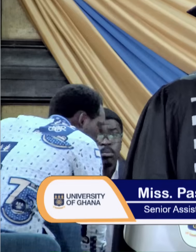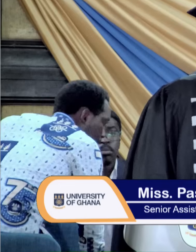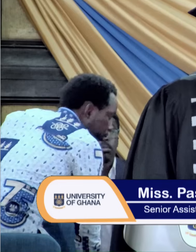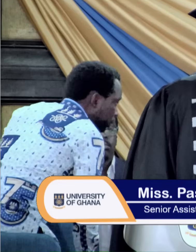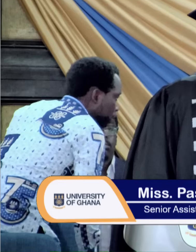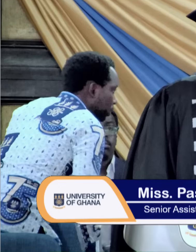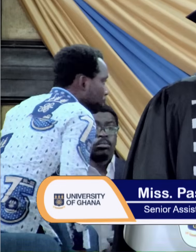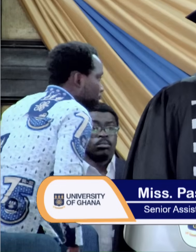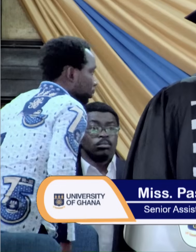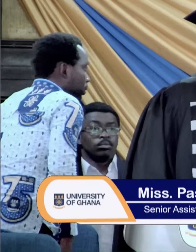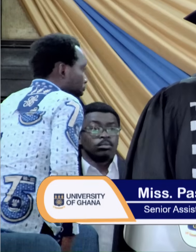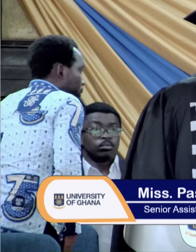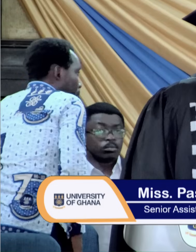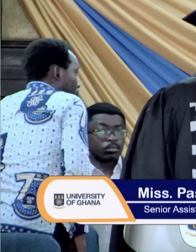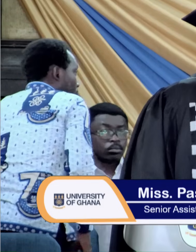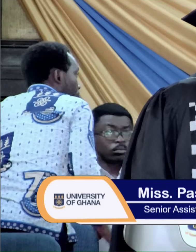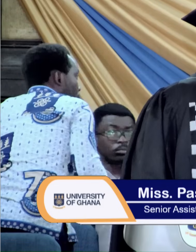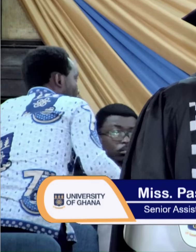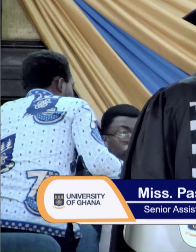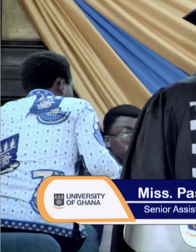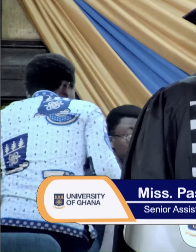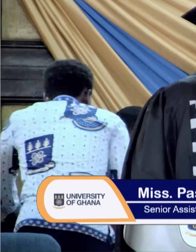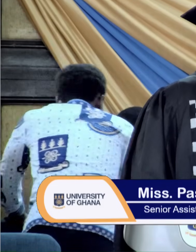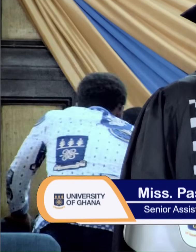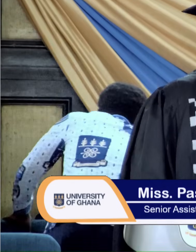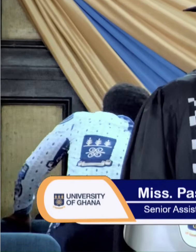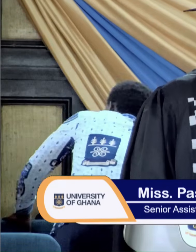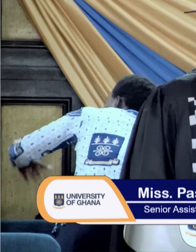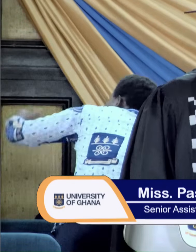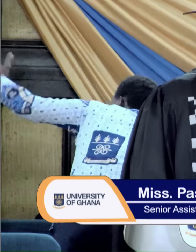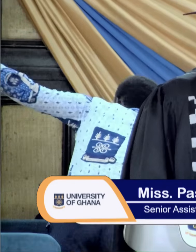and gentlemen, good morning to you all.